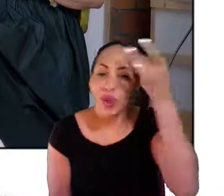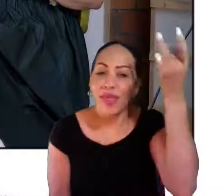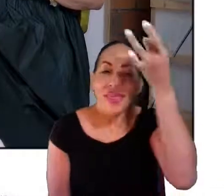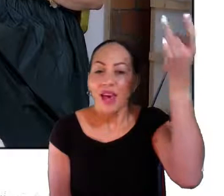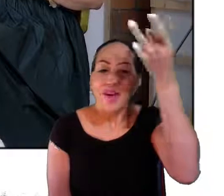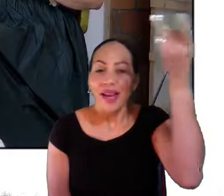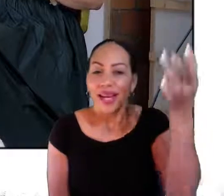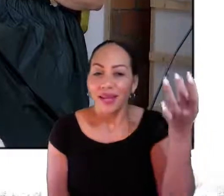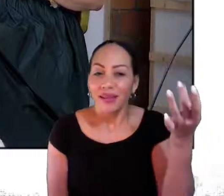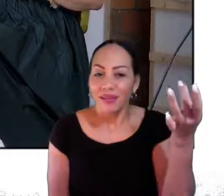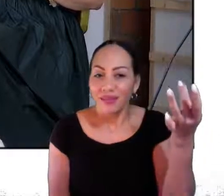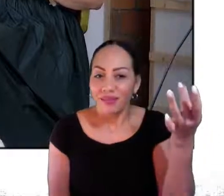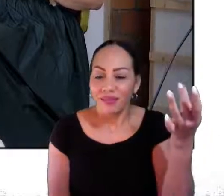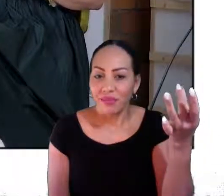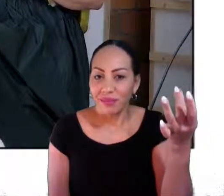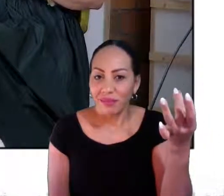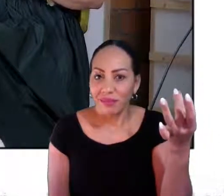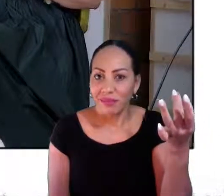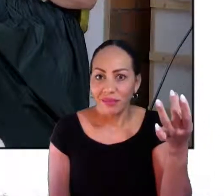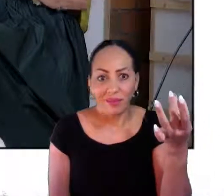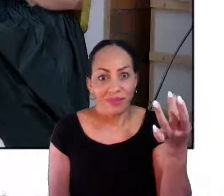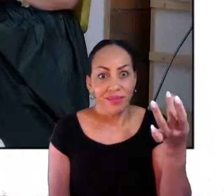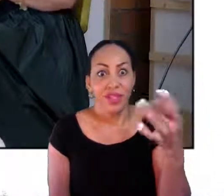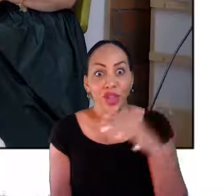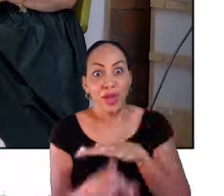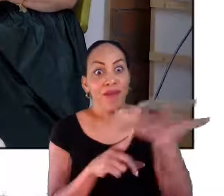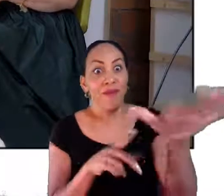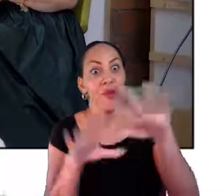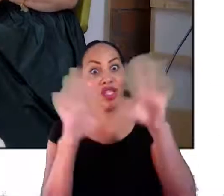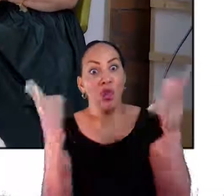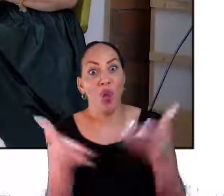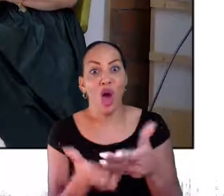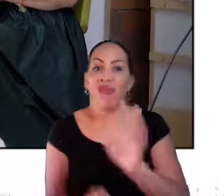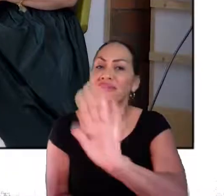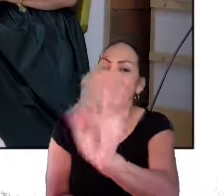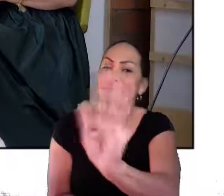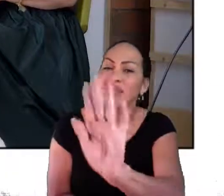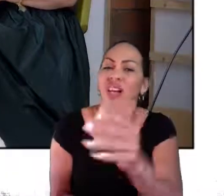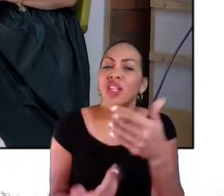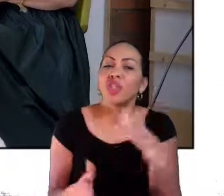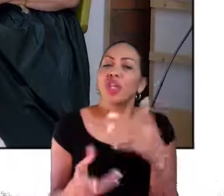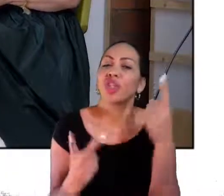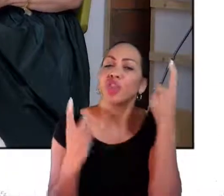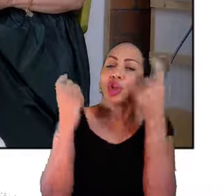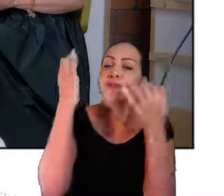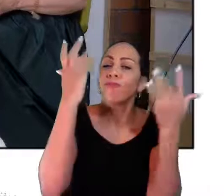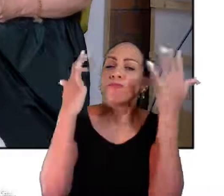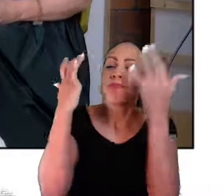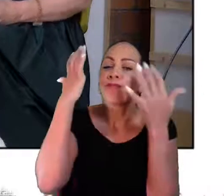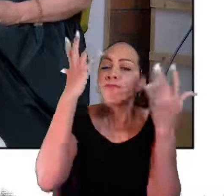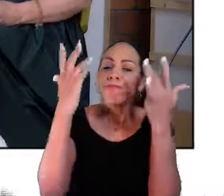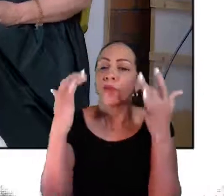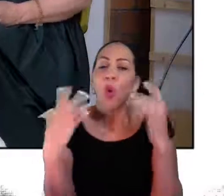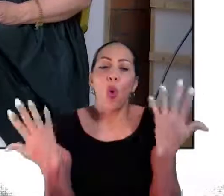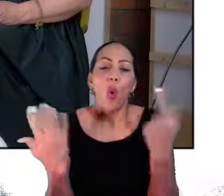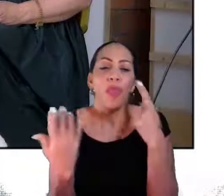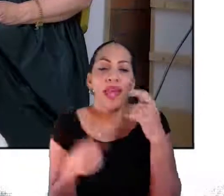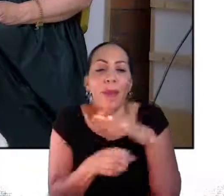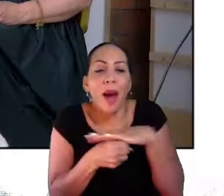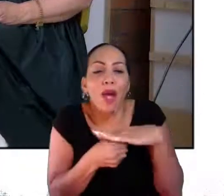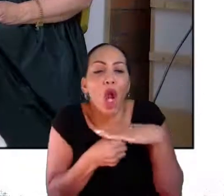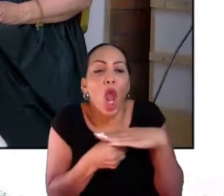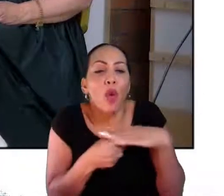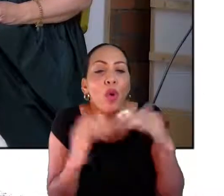but possibly to them, to understand what works for them and what doesn't work for them, and for the people that they're trying to do it for. And then Reflect was an opportunity, an